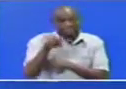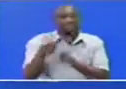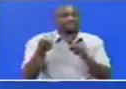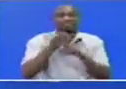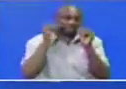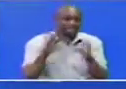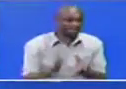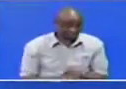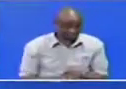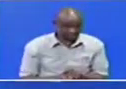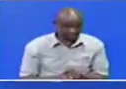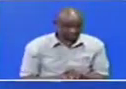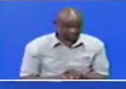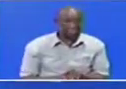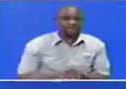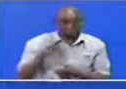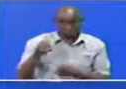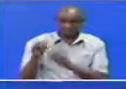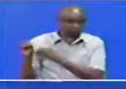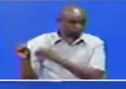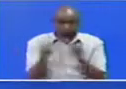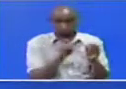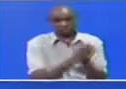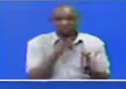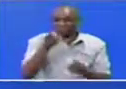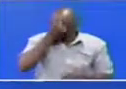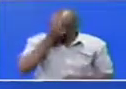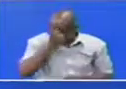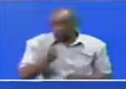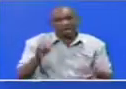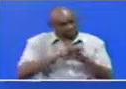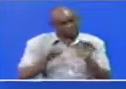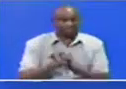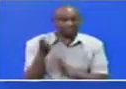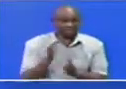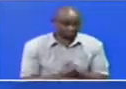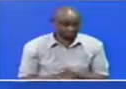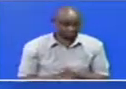Wajir County by shifting and blatantly ignoring the principles of devolution.